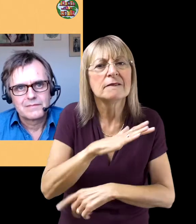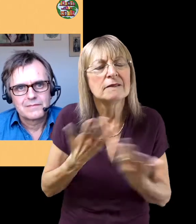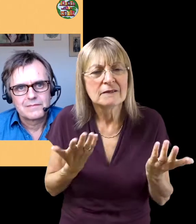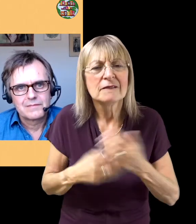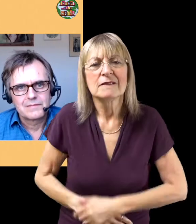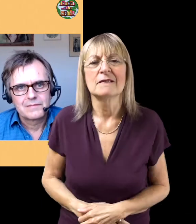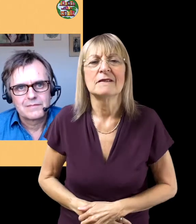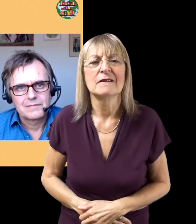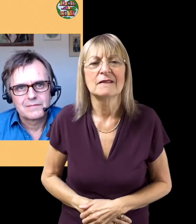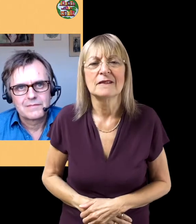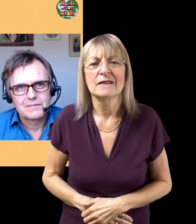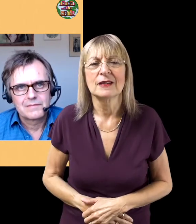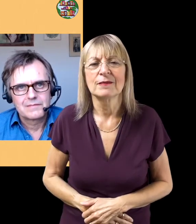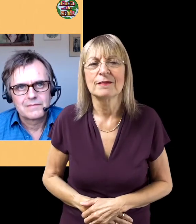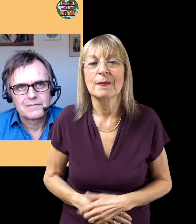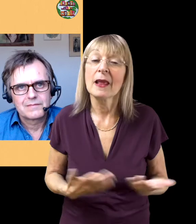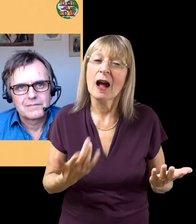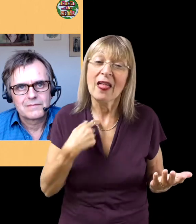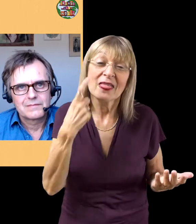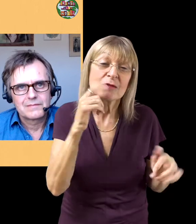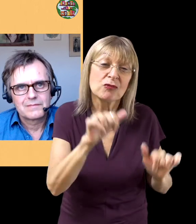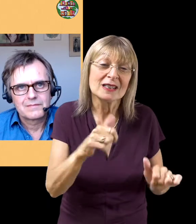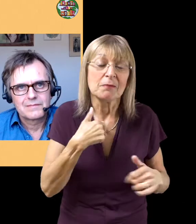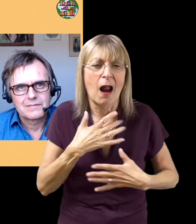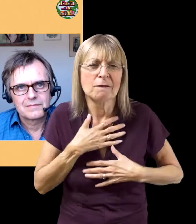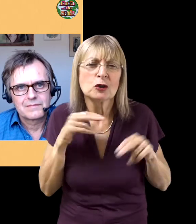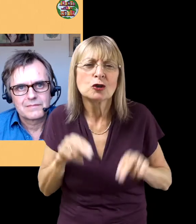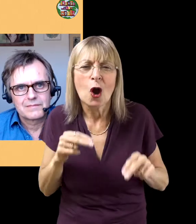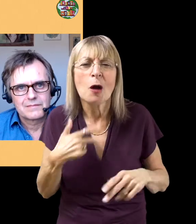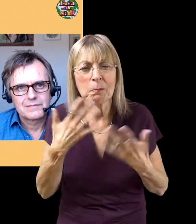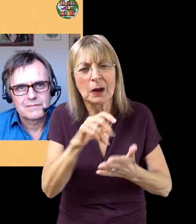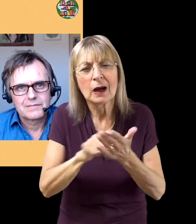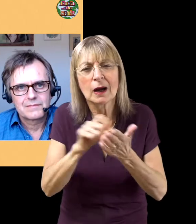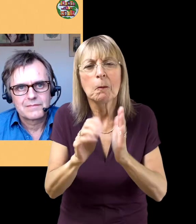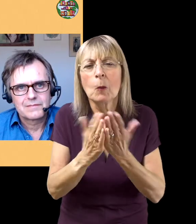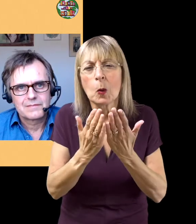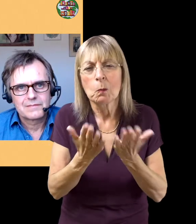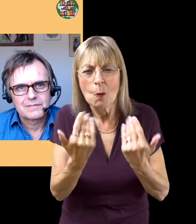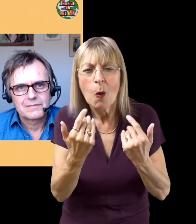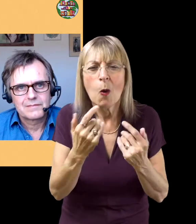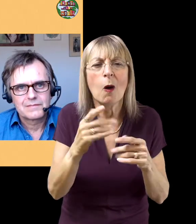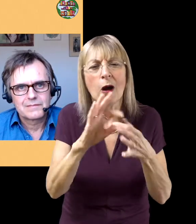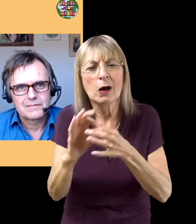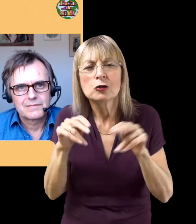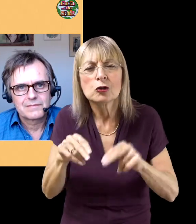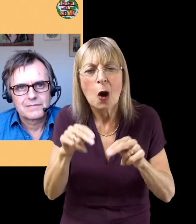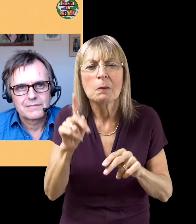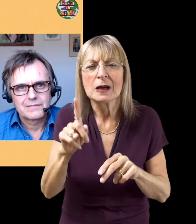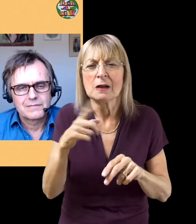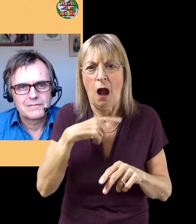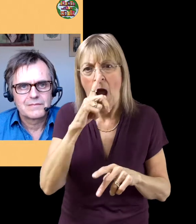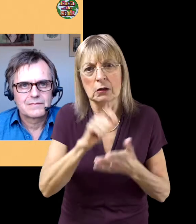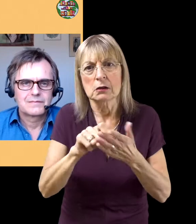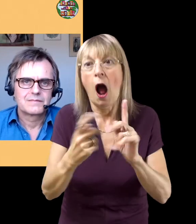what animals can bring to our lives. I think so, yeah. I mean, I love dogs, and I've written more